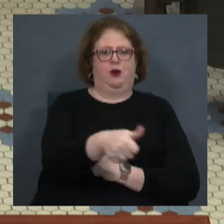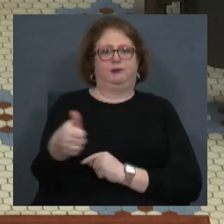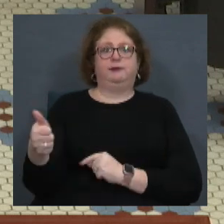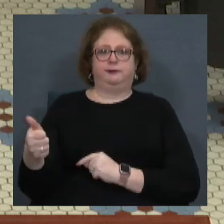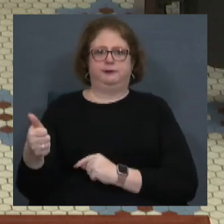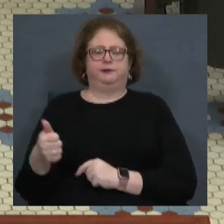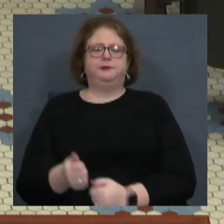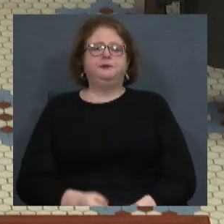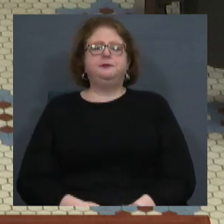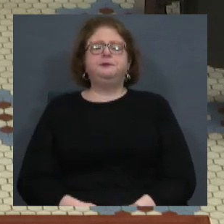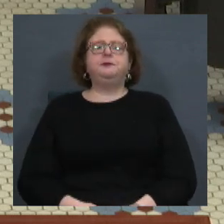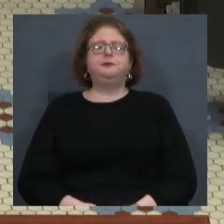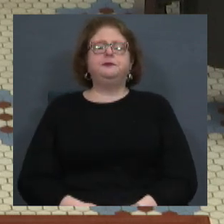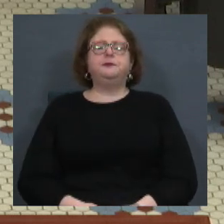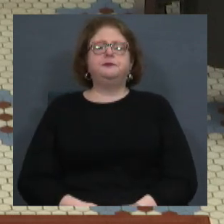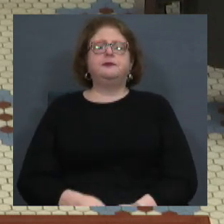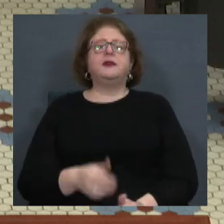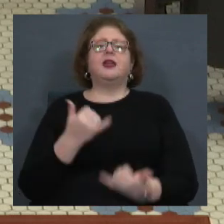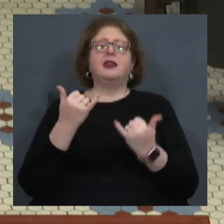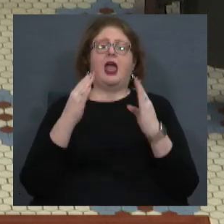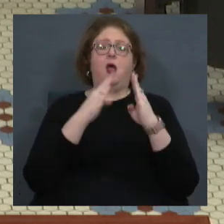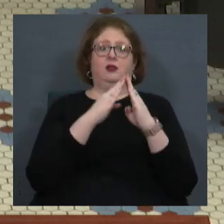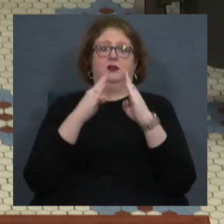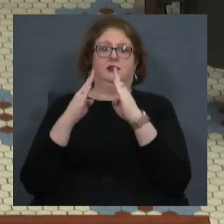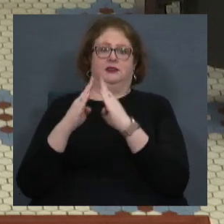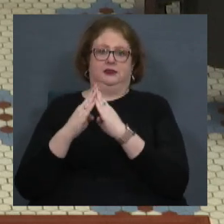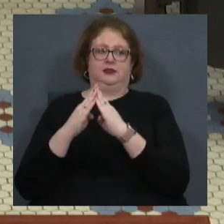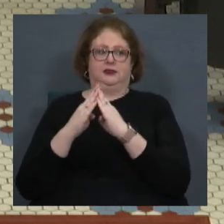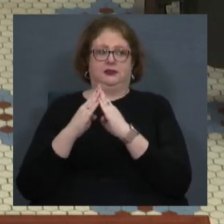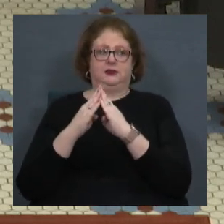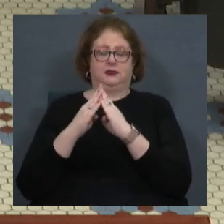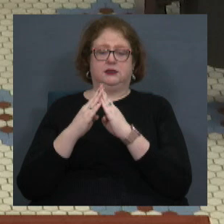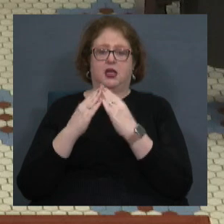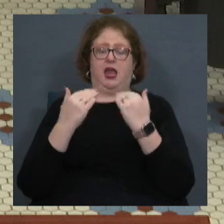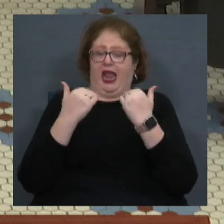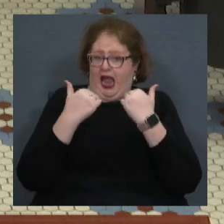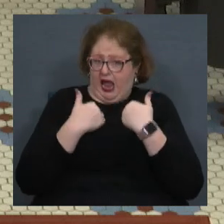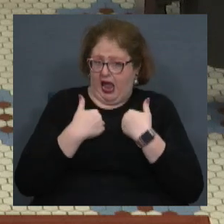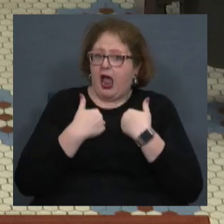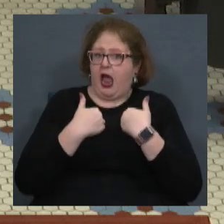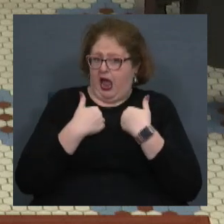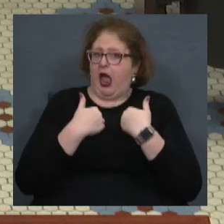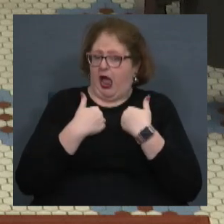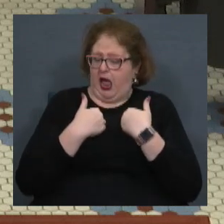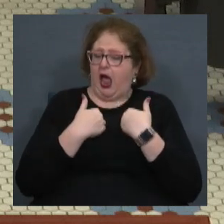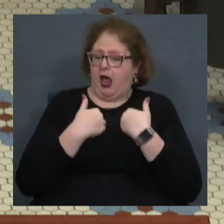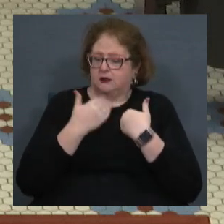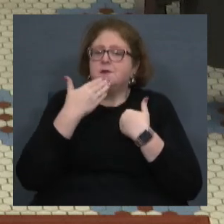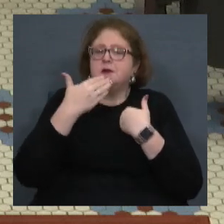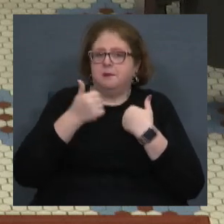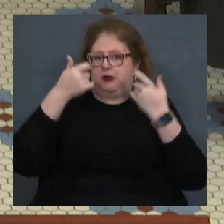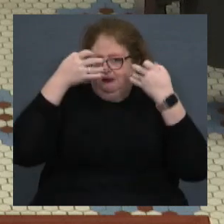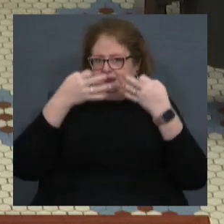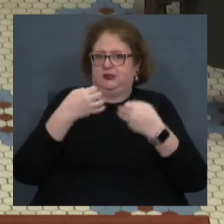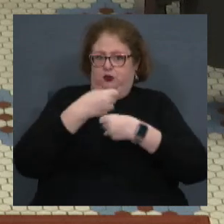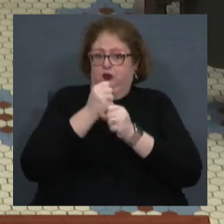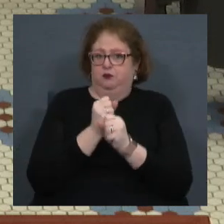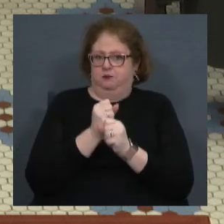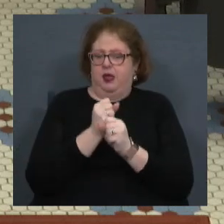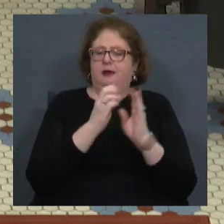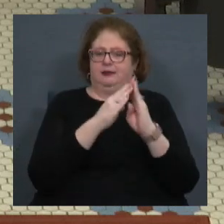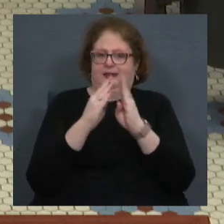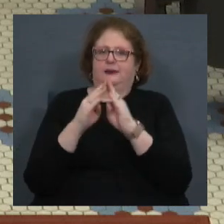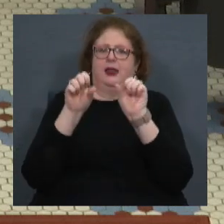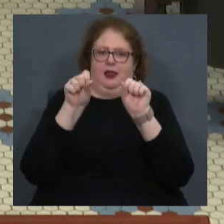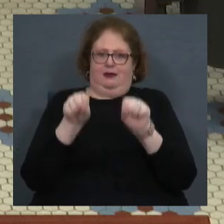To the extent the city has discretion for this particular situation, the city is allowed to